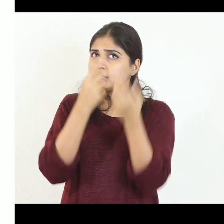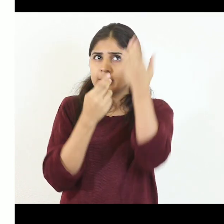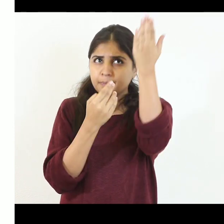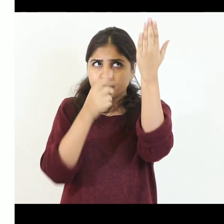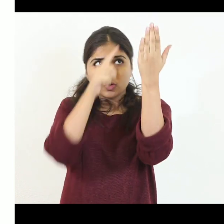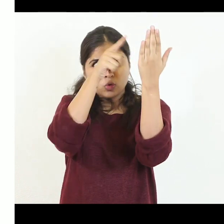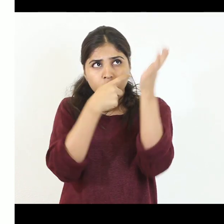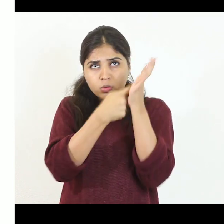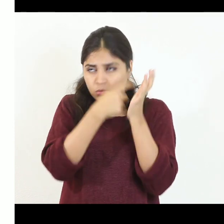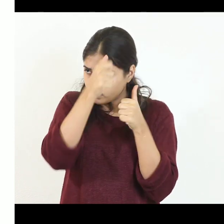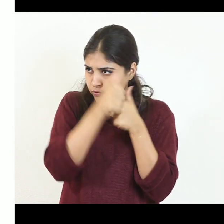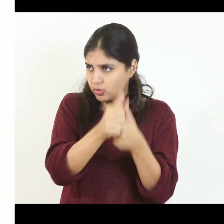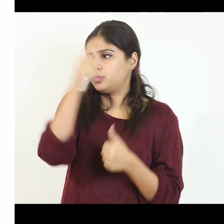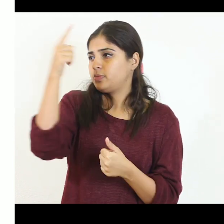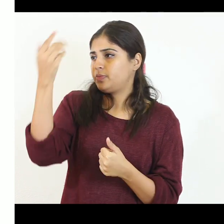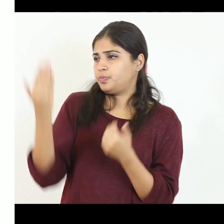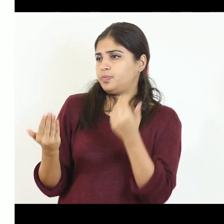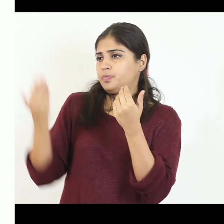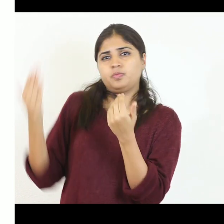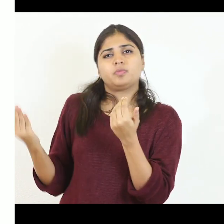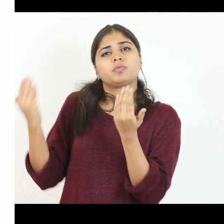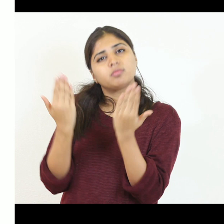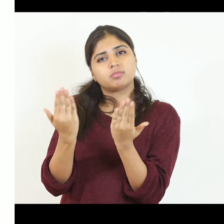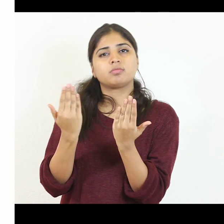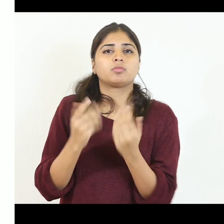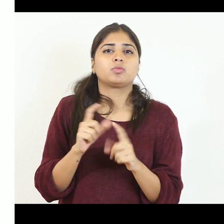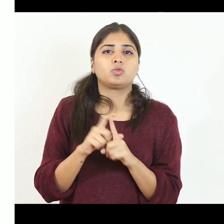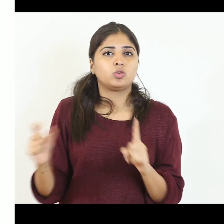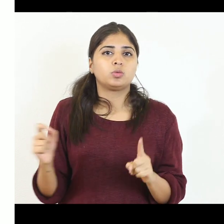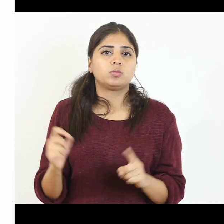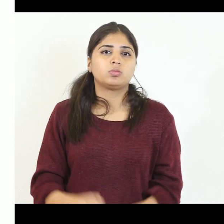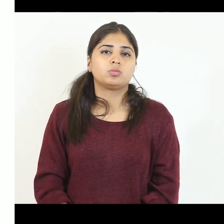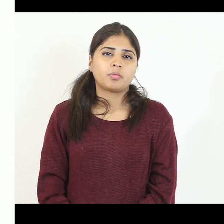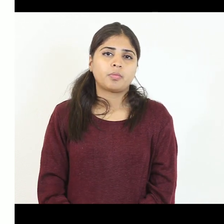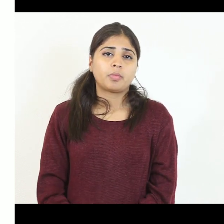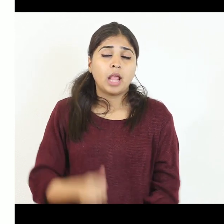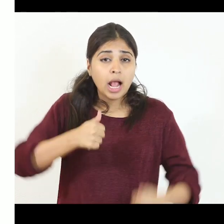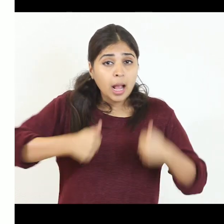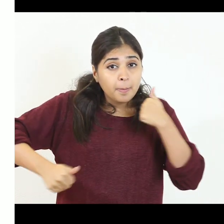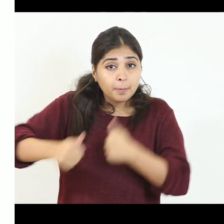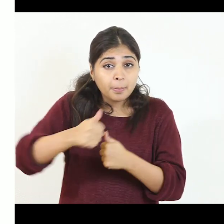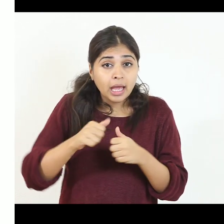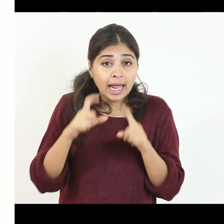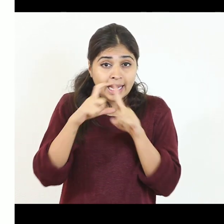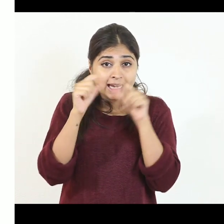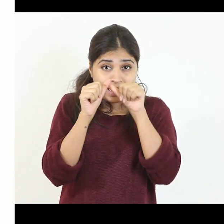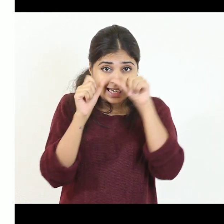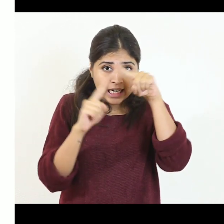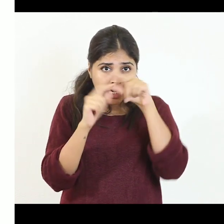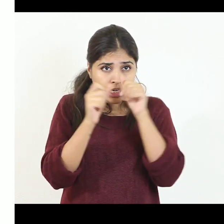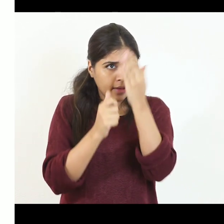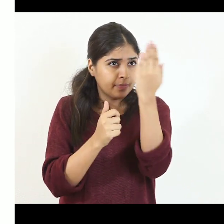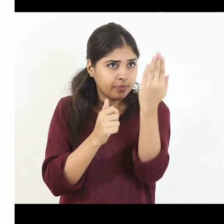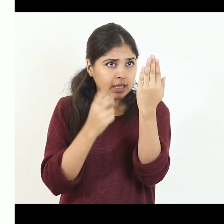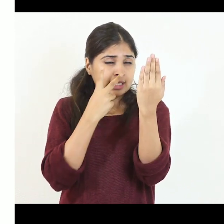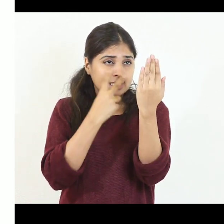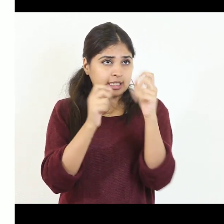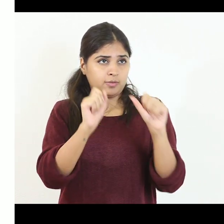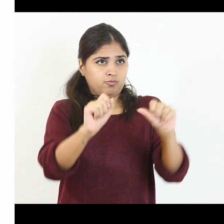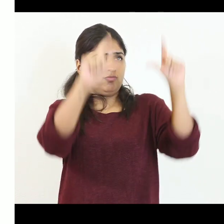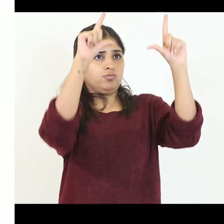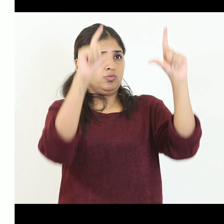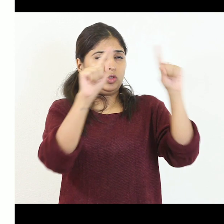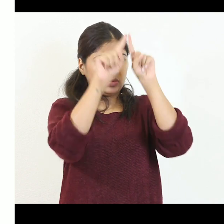Compare transcribed data as displayed on a visual screen with the source document and correct any